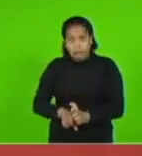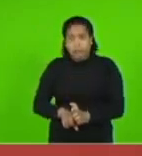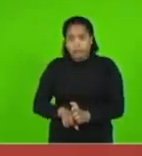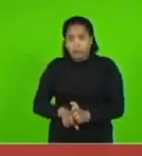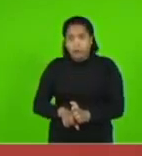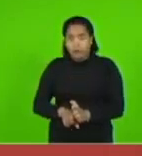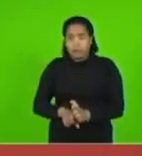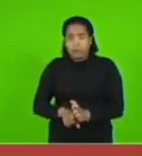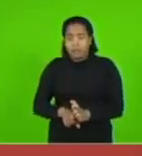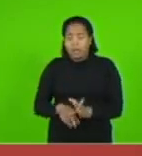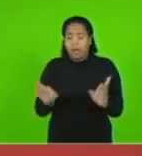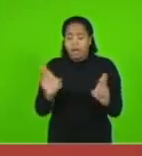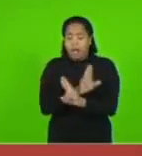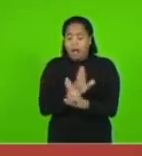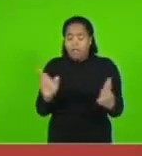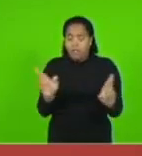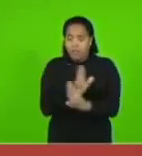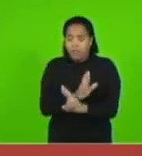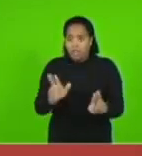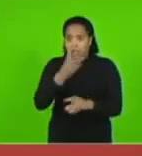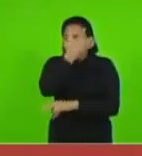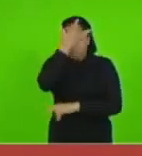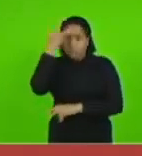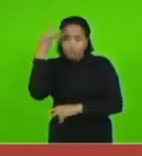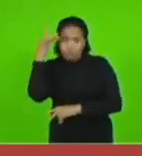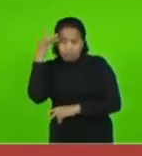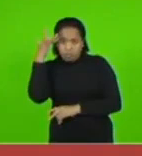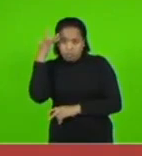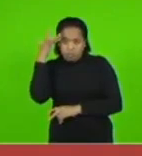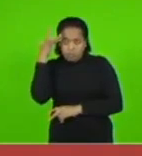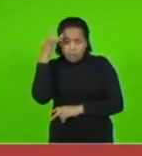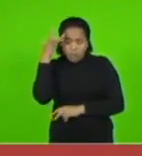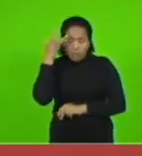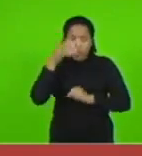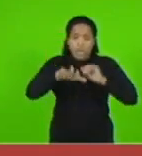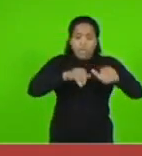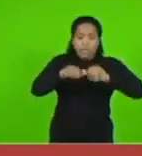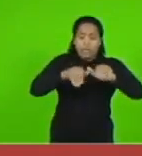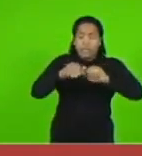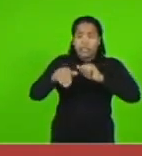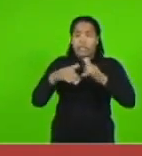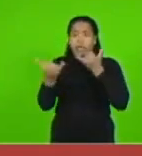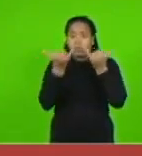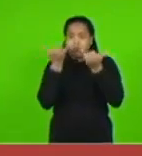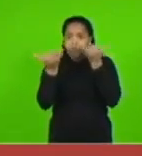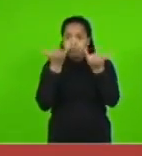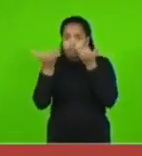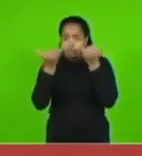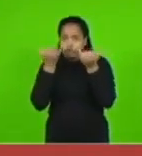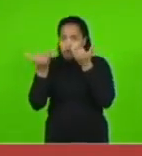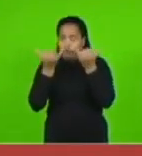On Sunday, we saw these statistics, and we are still seeing